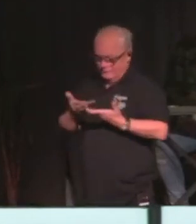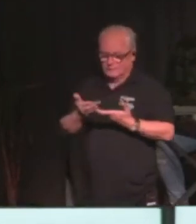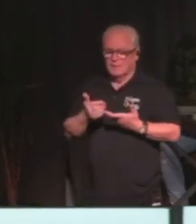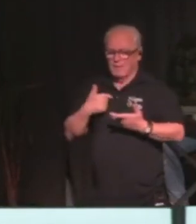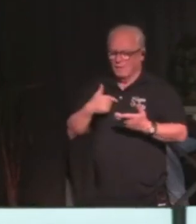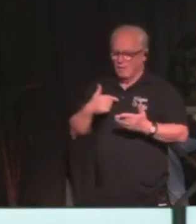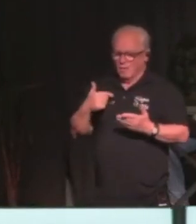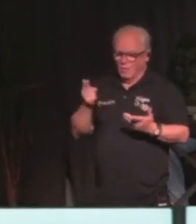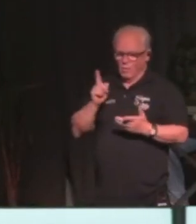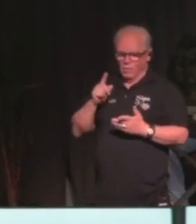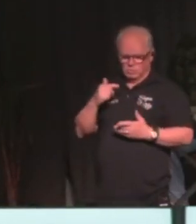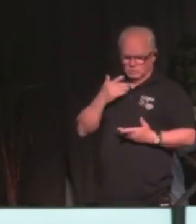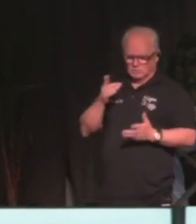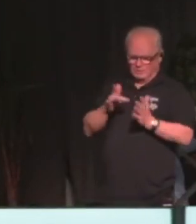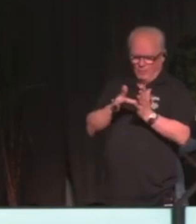that I please you.